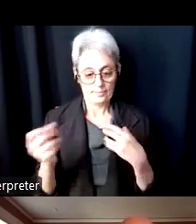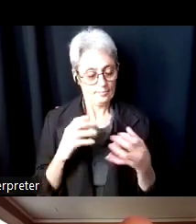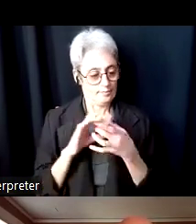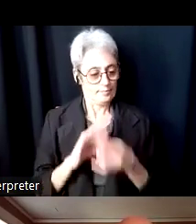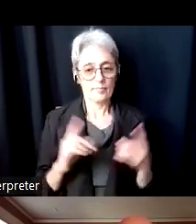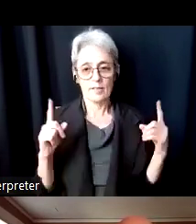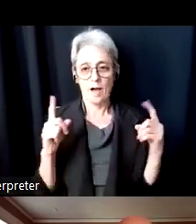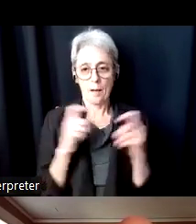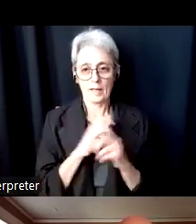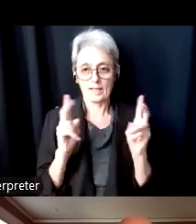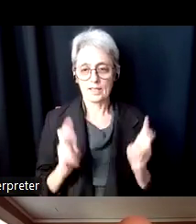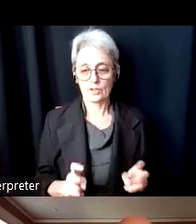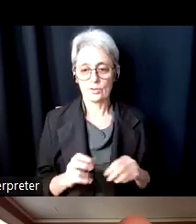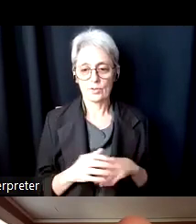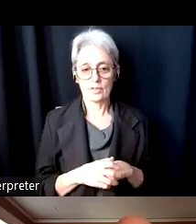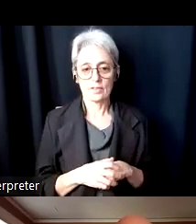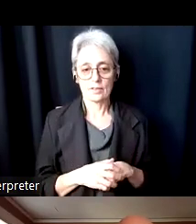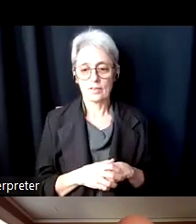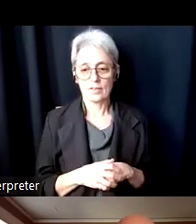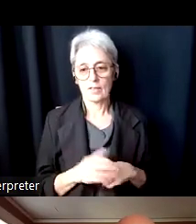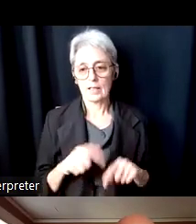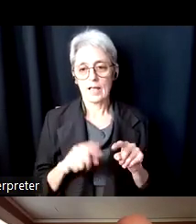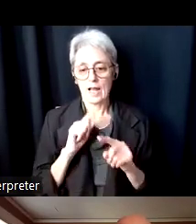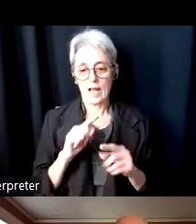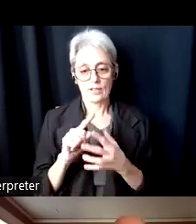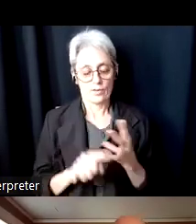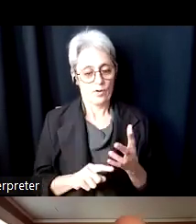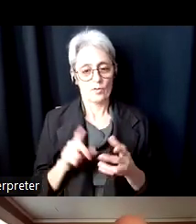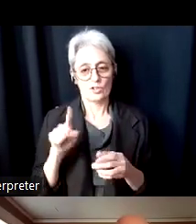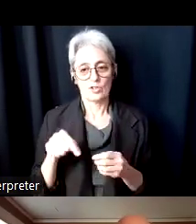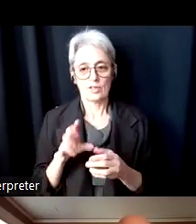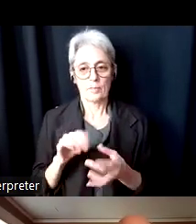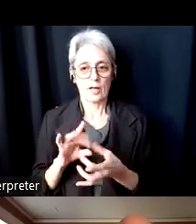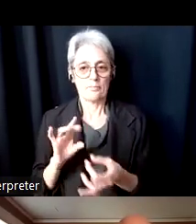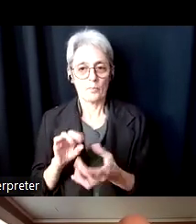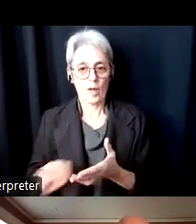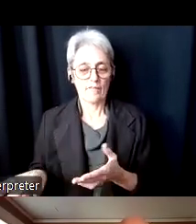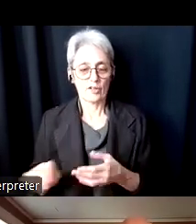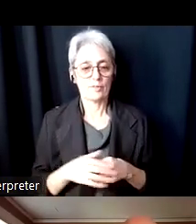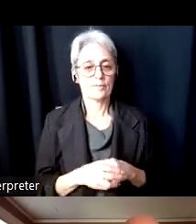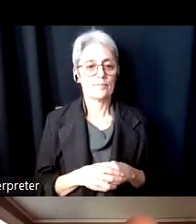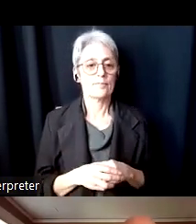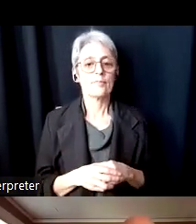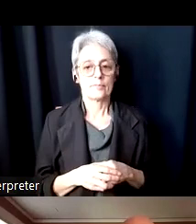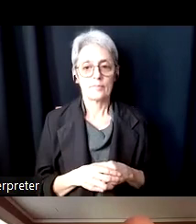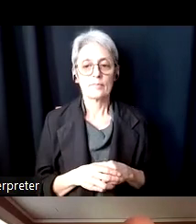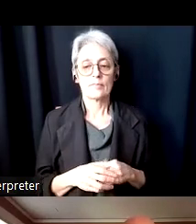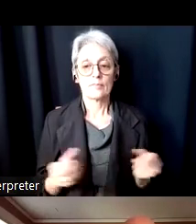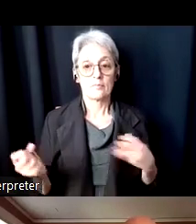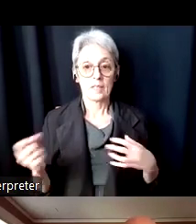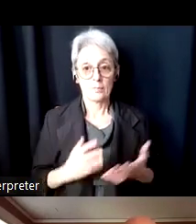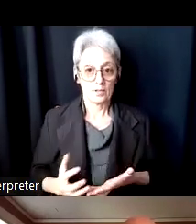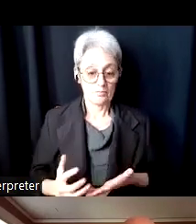issues that couldn't be addressed solely through the waiver itself. So we've collected all of that input and are looking